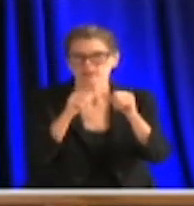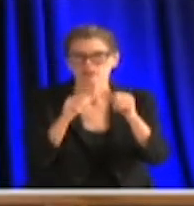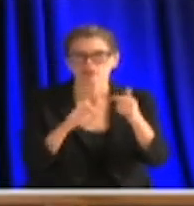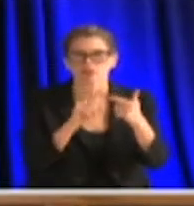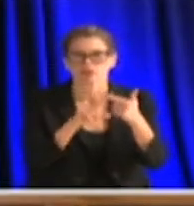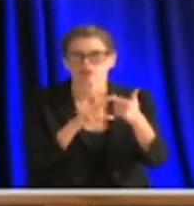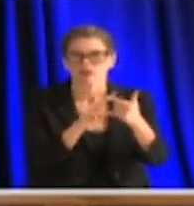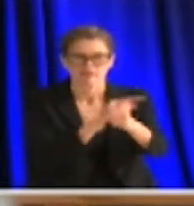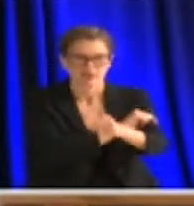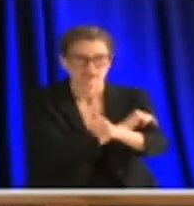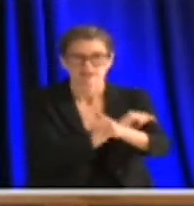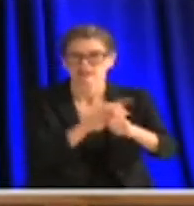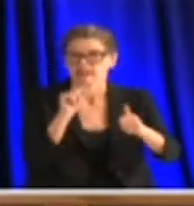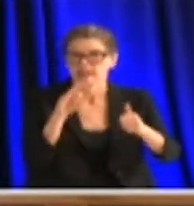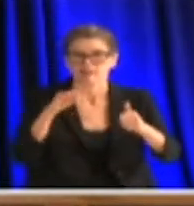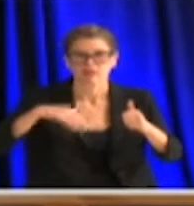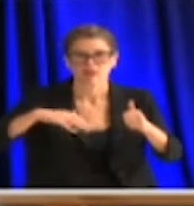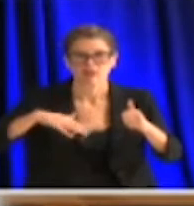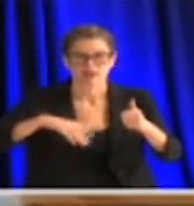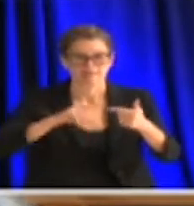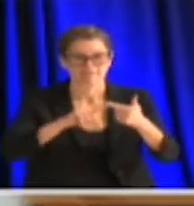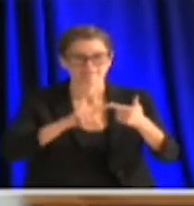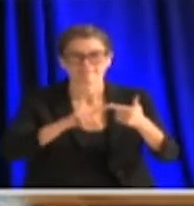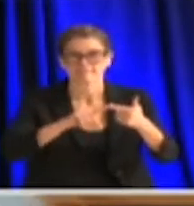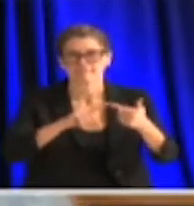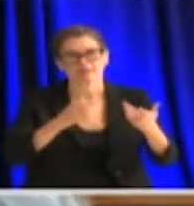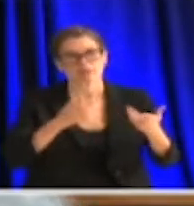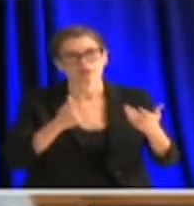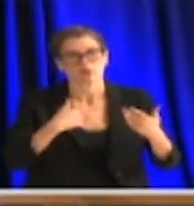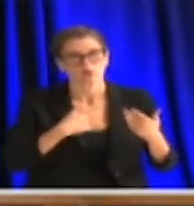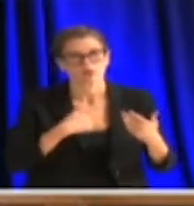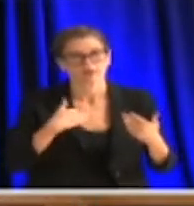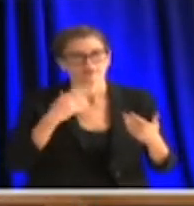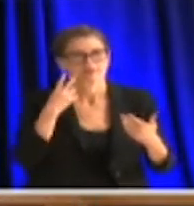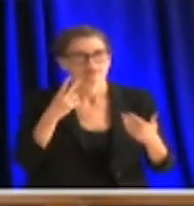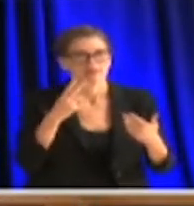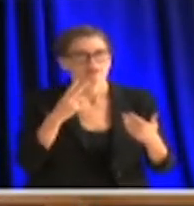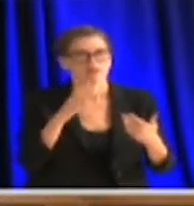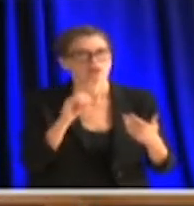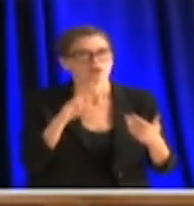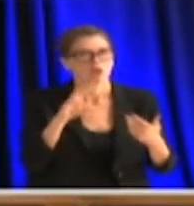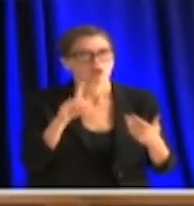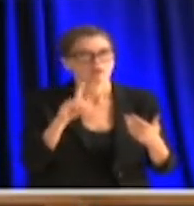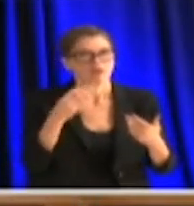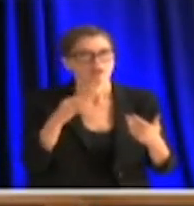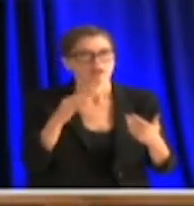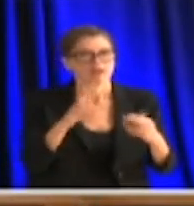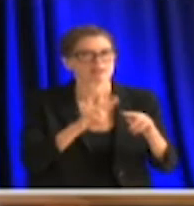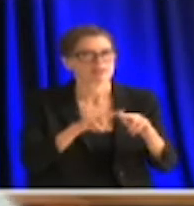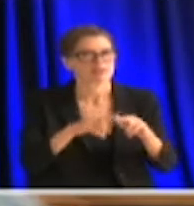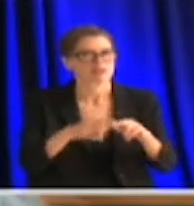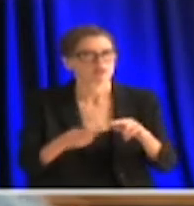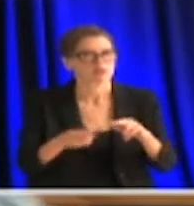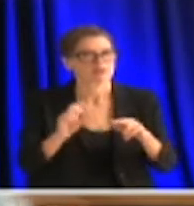not already done so. Though we have seen a decrease in COVID-19 cases in DeKalb, we need